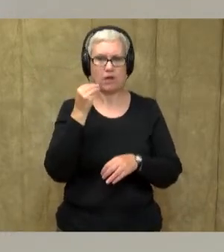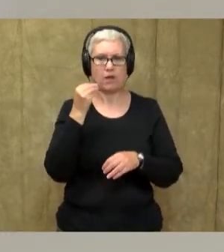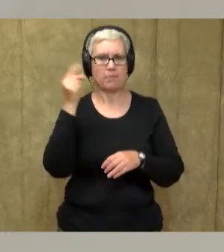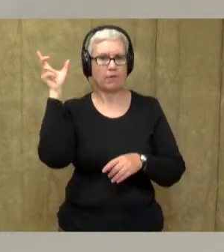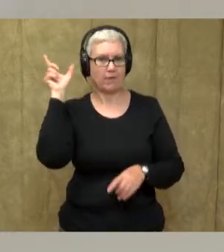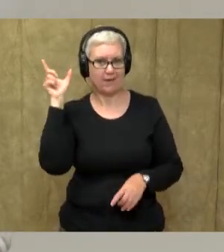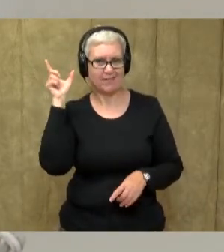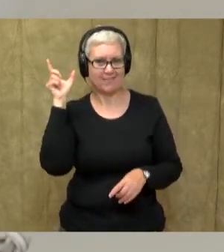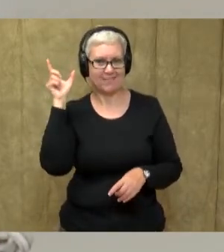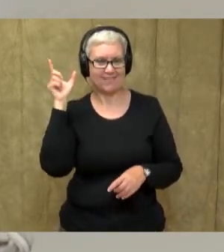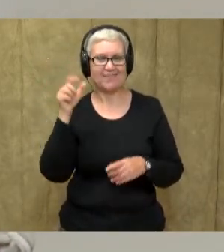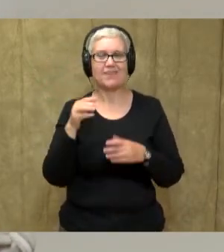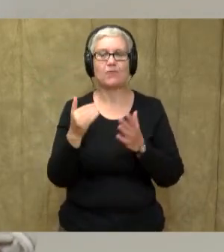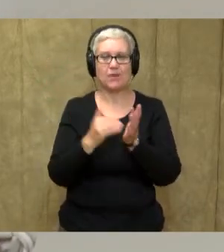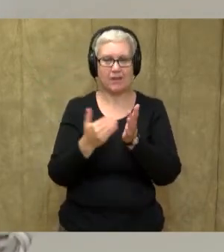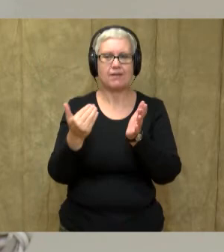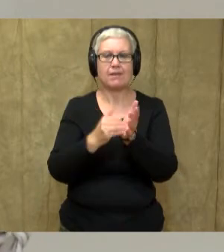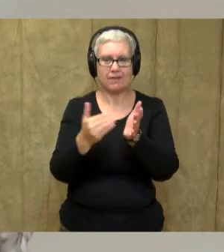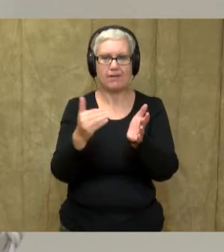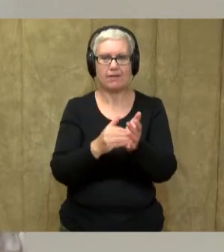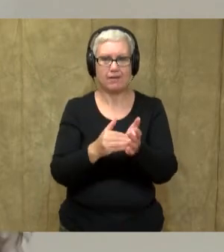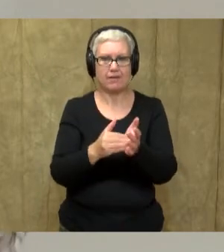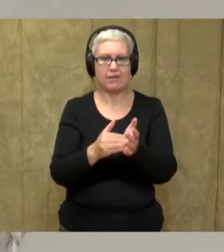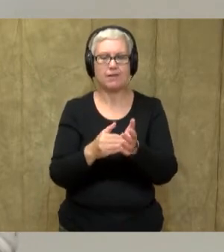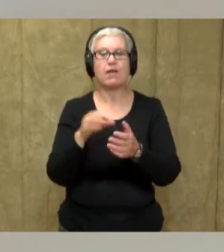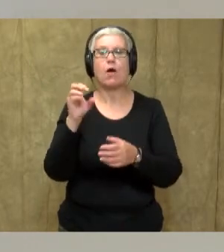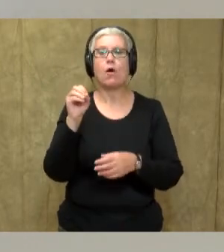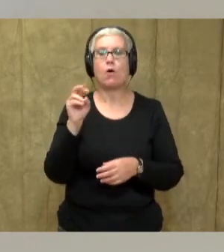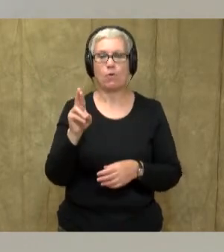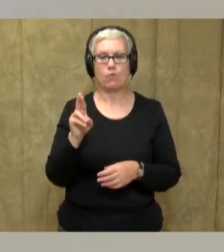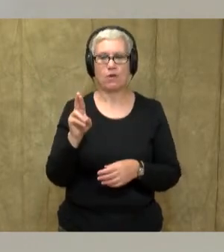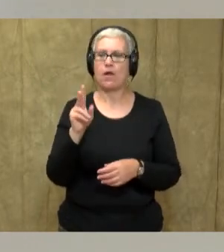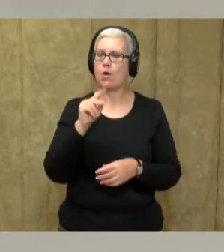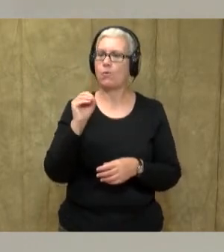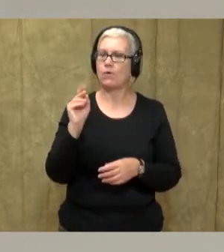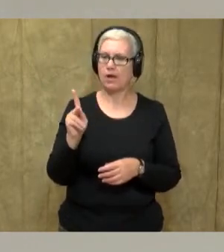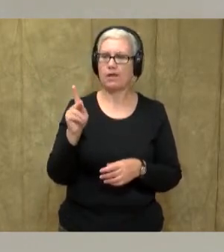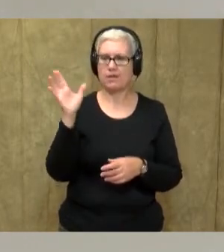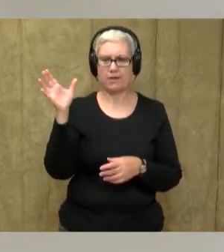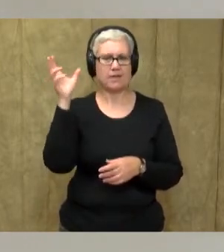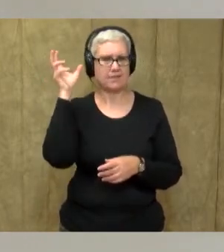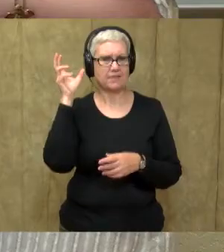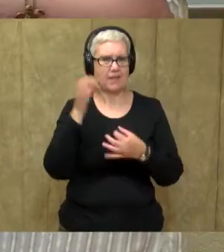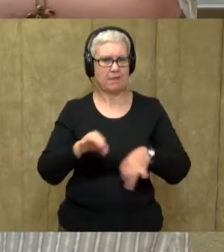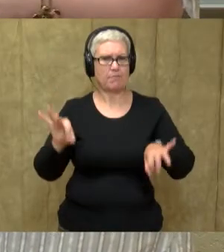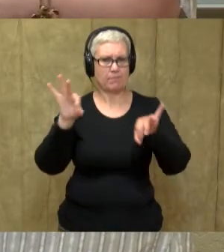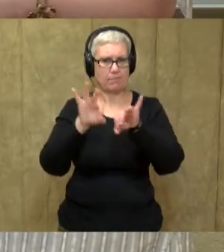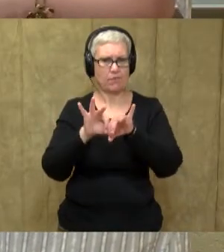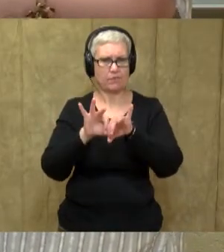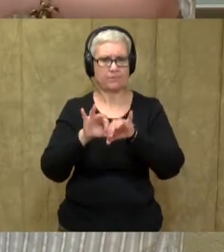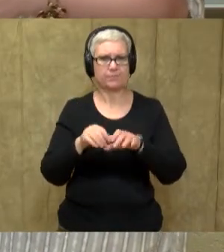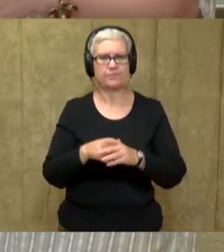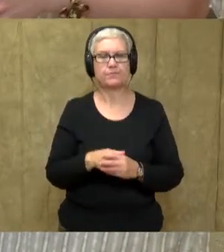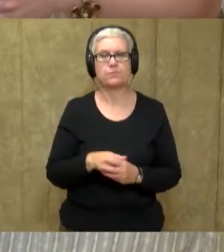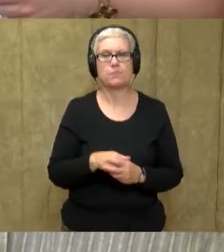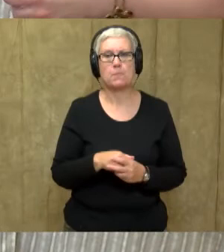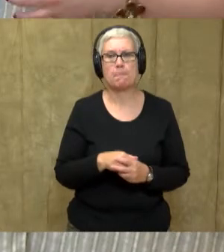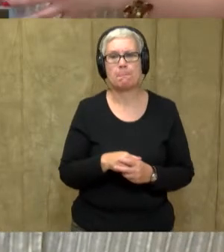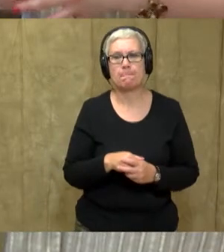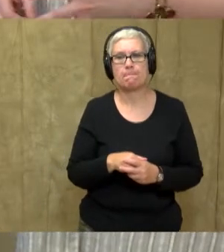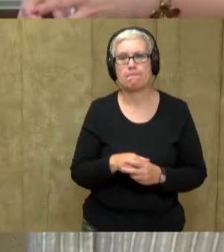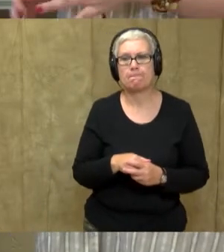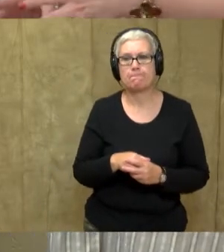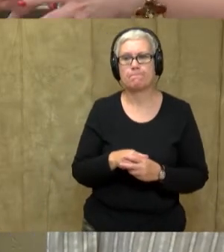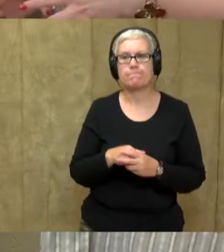right? So we hear that repetition and we say, oh, okay, important. What is the effect of this antithesis? And I went ahead and showed you